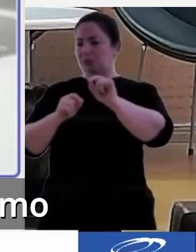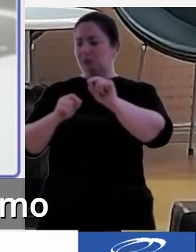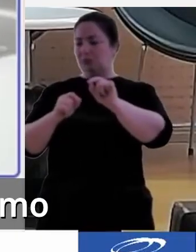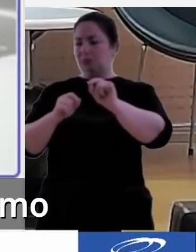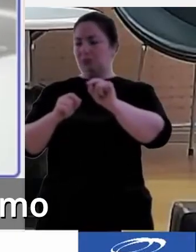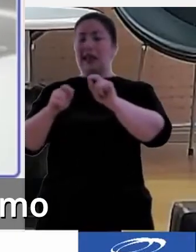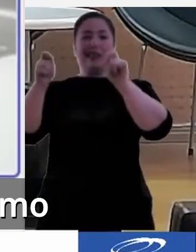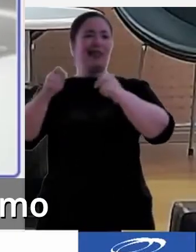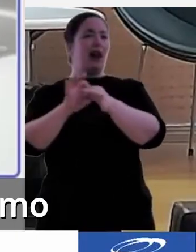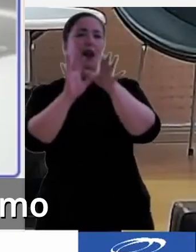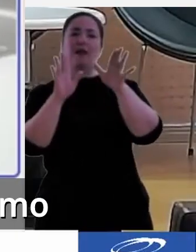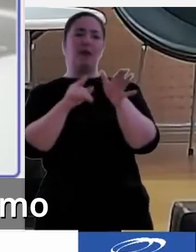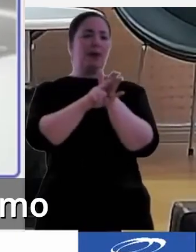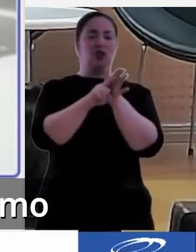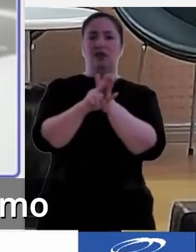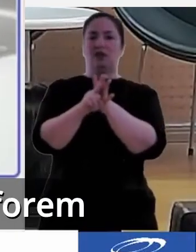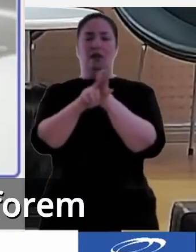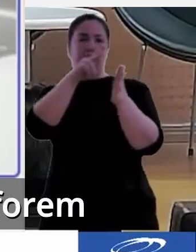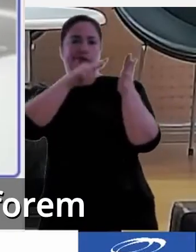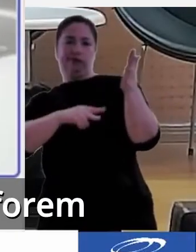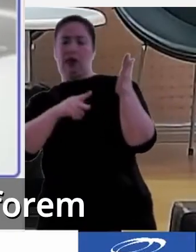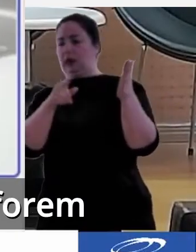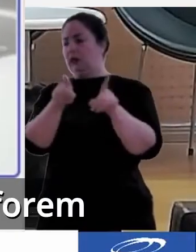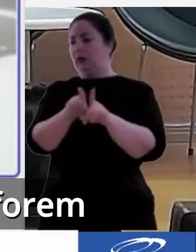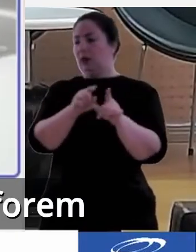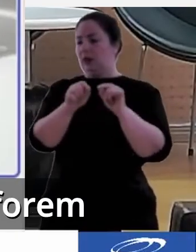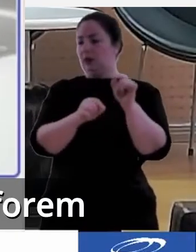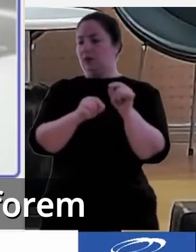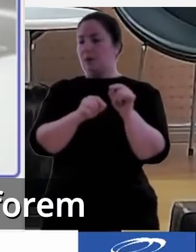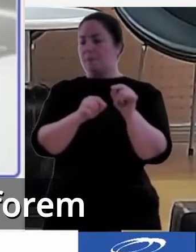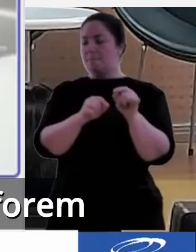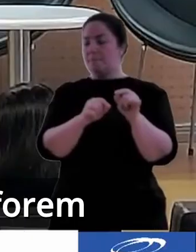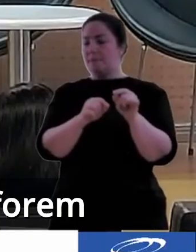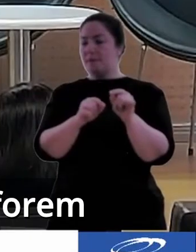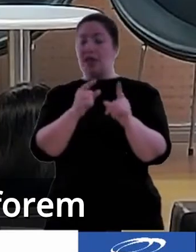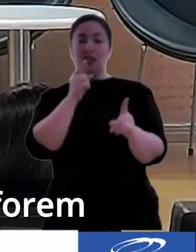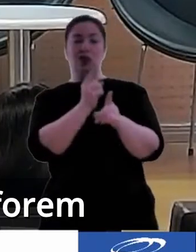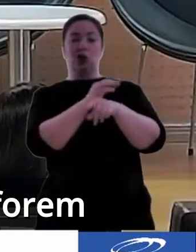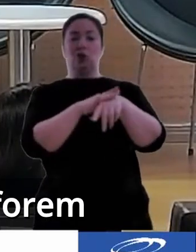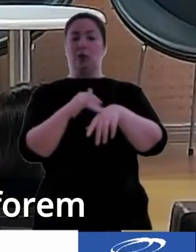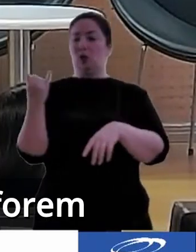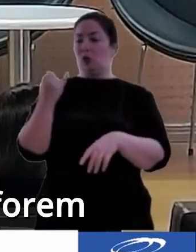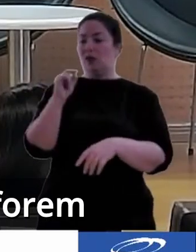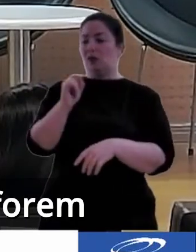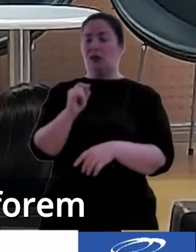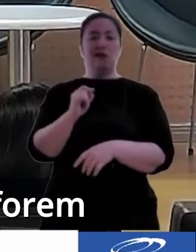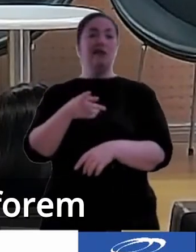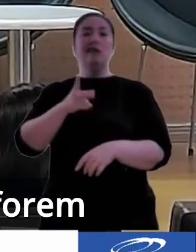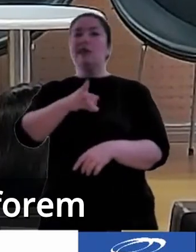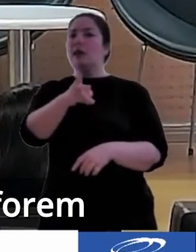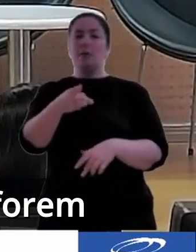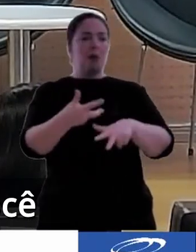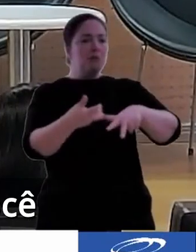available. And really, we need to turn to cultures as our first diagnostic. We should always do cultures.